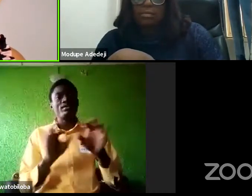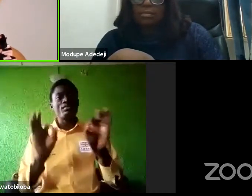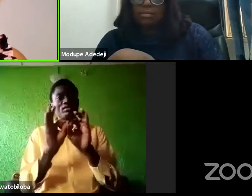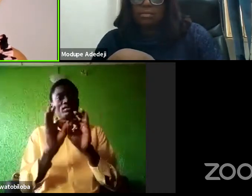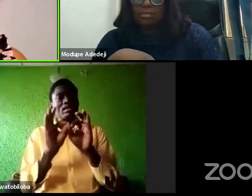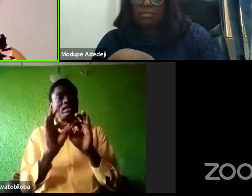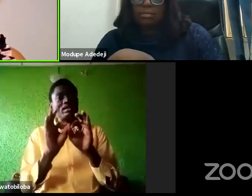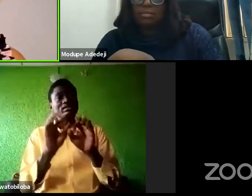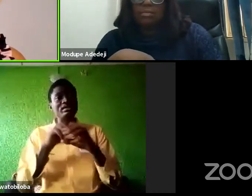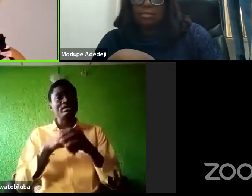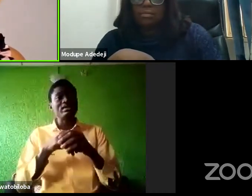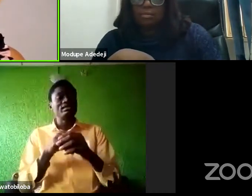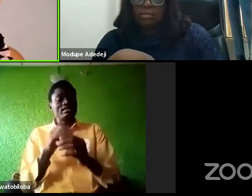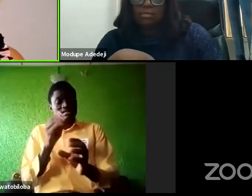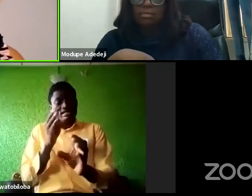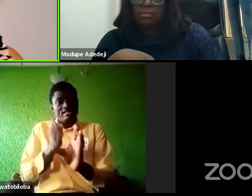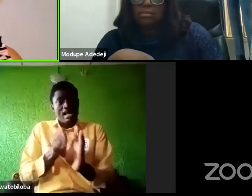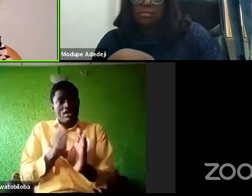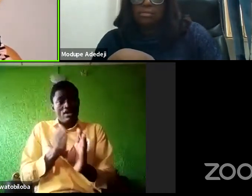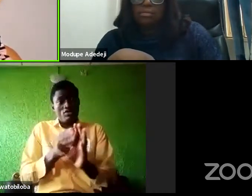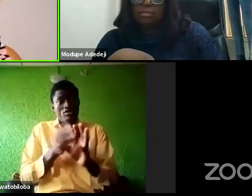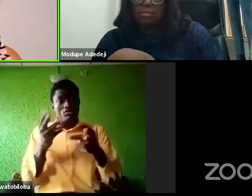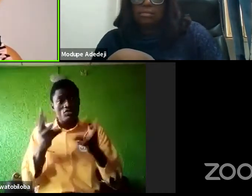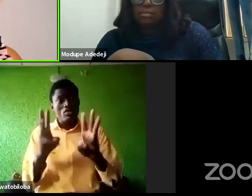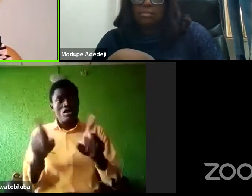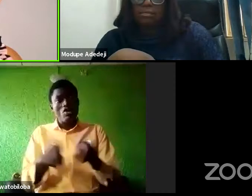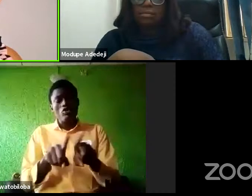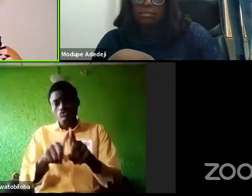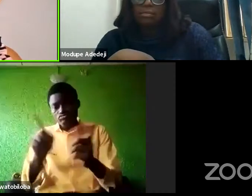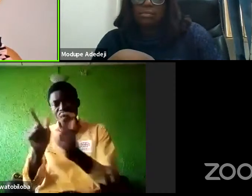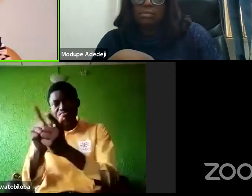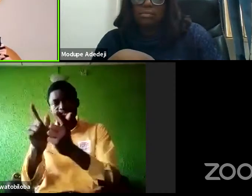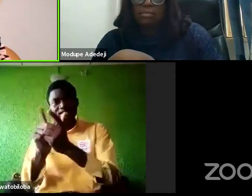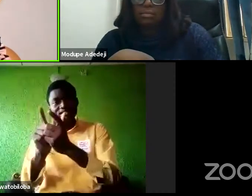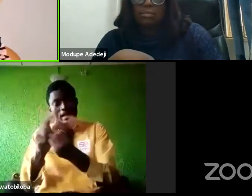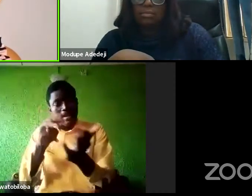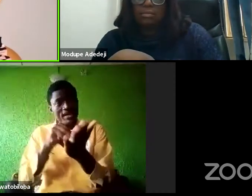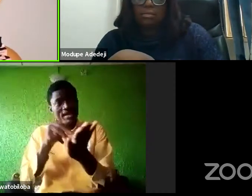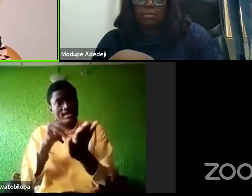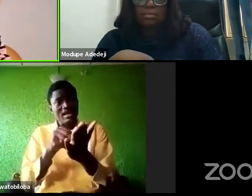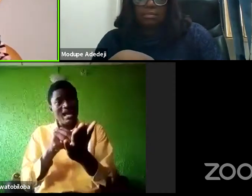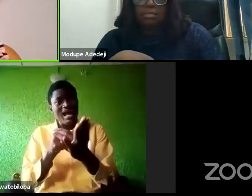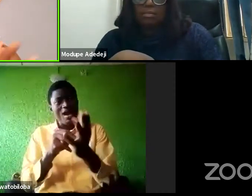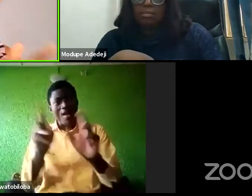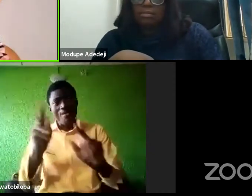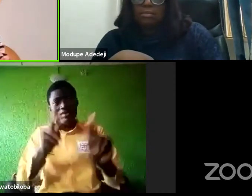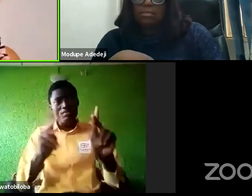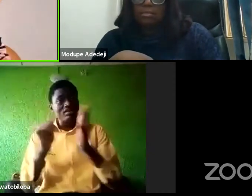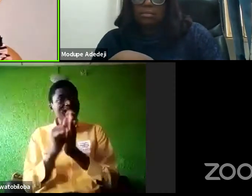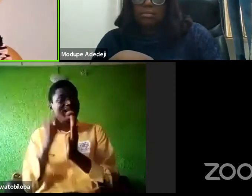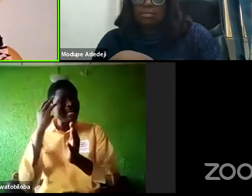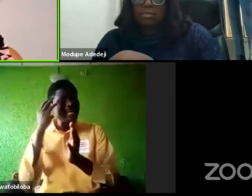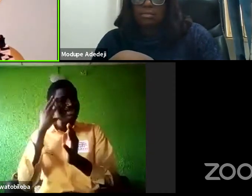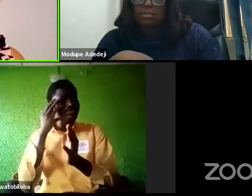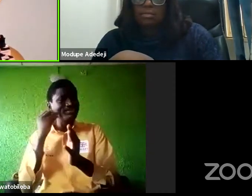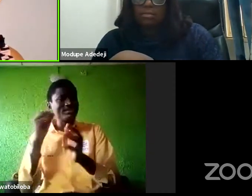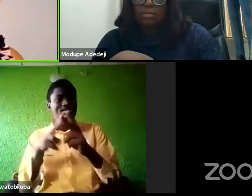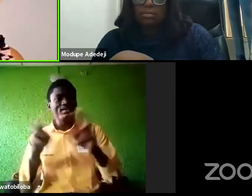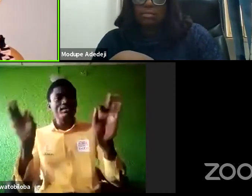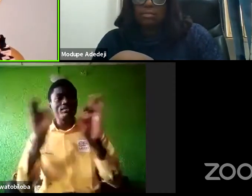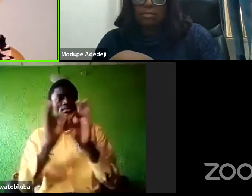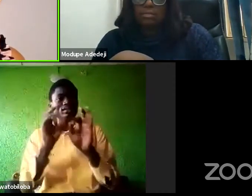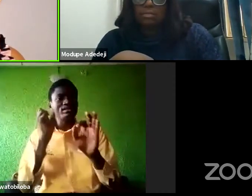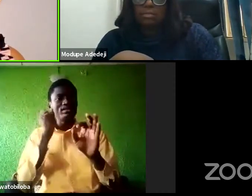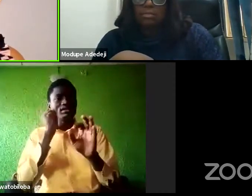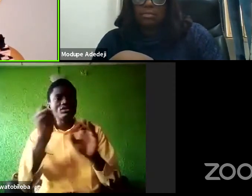also turning to the medical personnel to help is very important. She also said that she actually said over and over again,